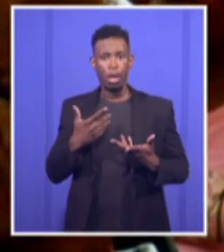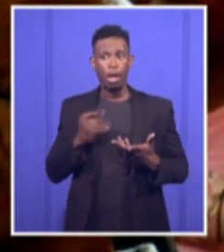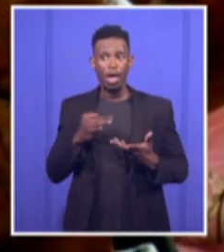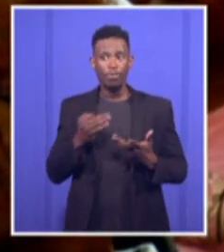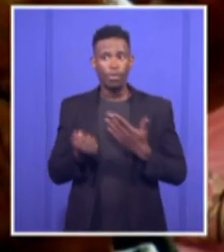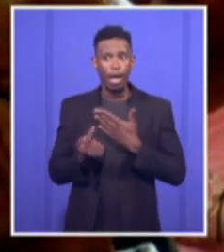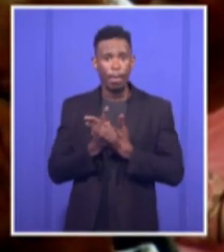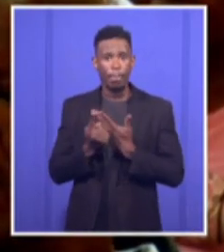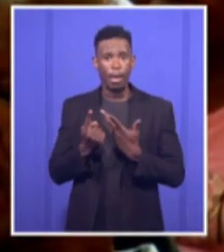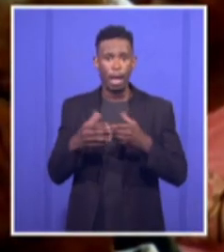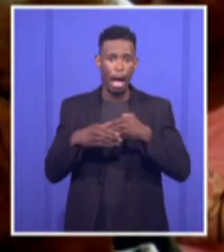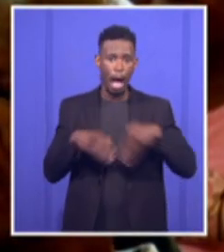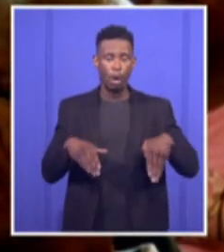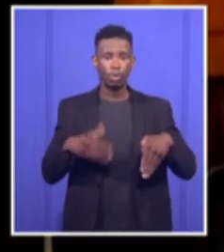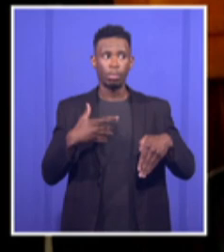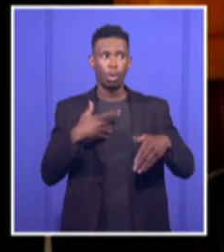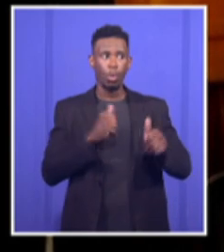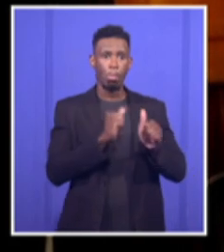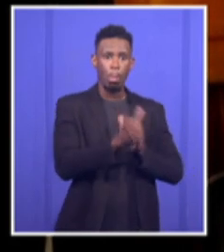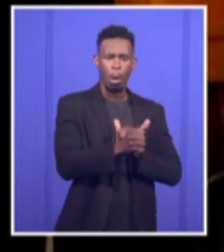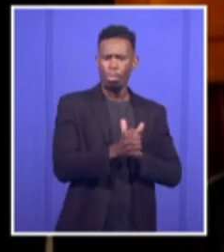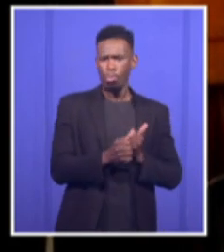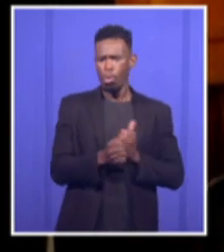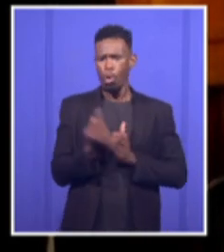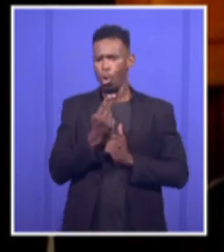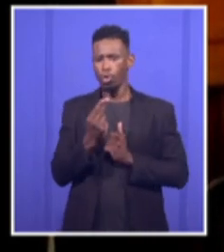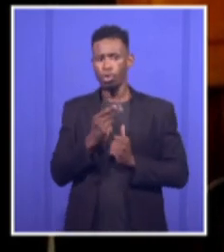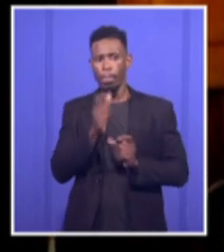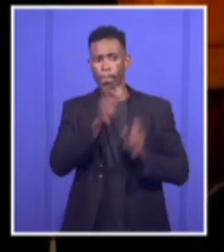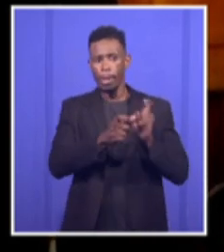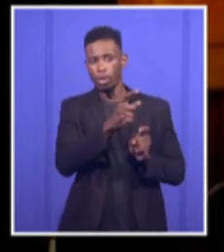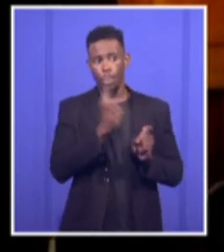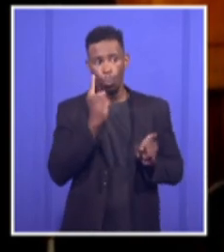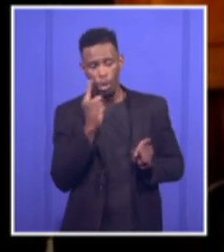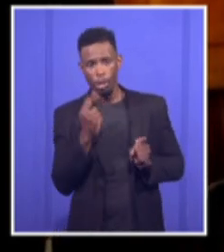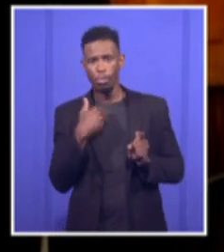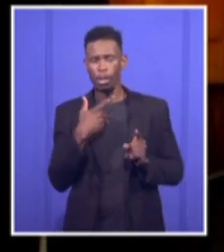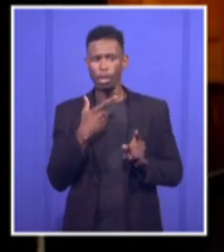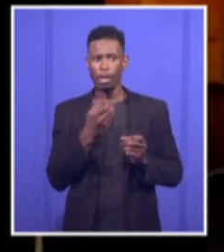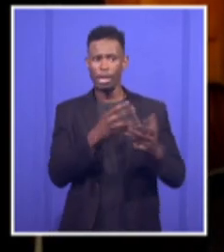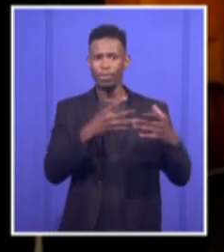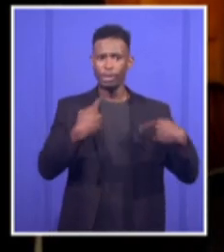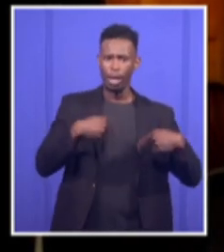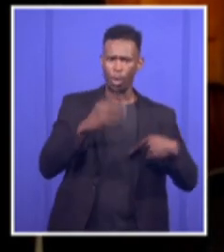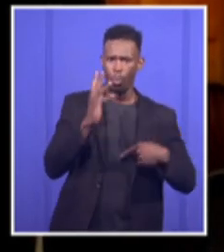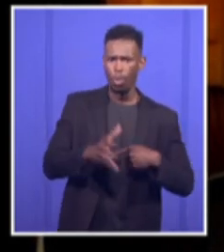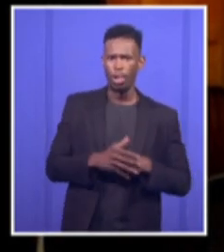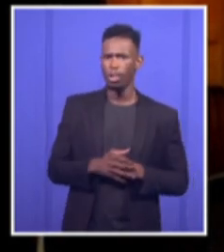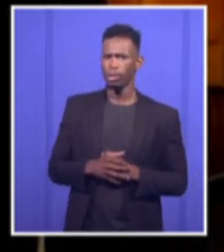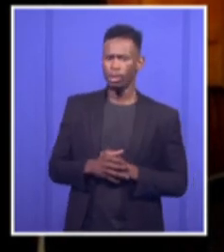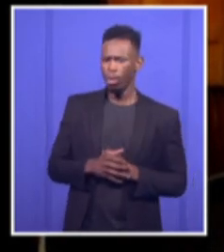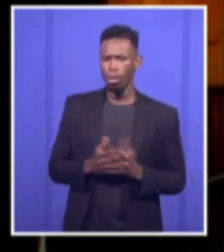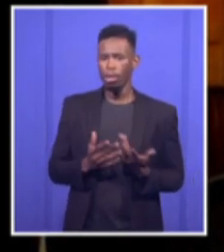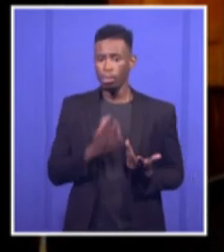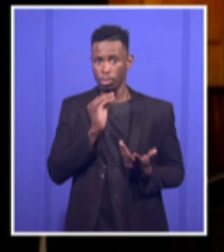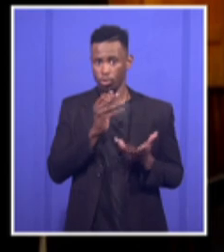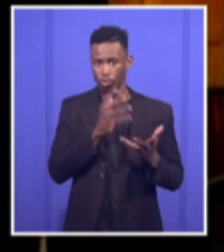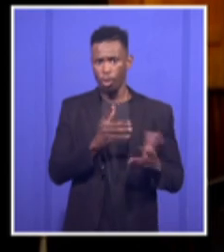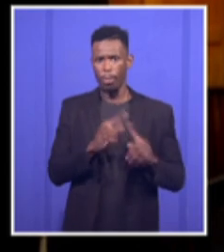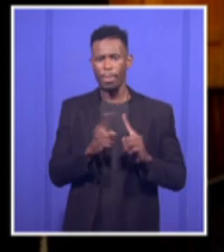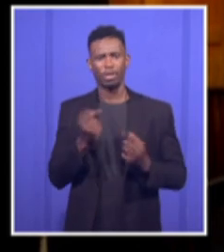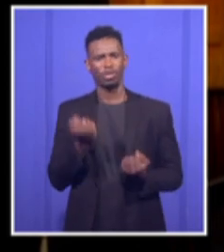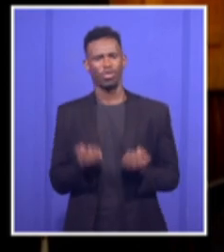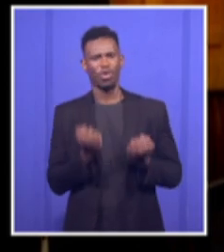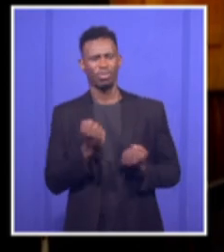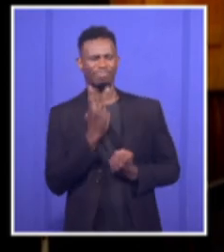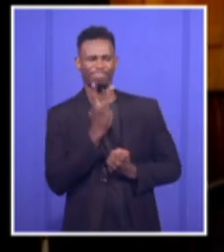threat to witnesses in the case. However, the court would have none of it, citing lack of exceptional circumstances